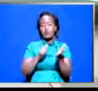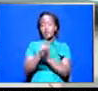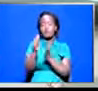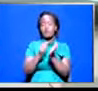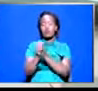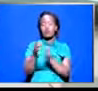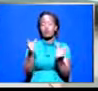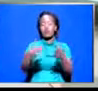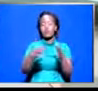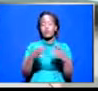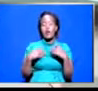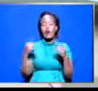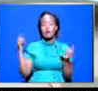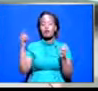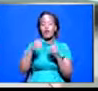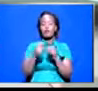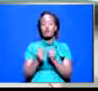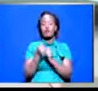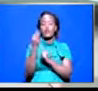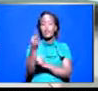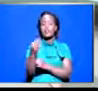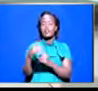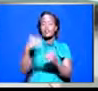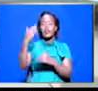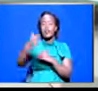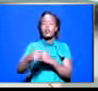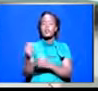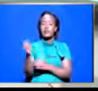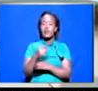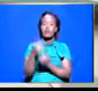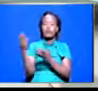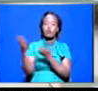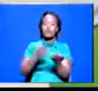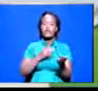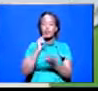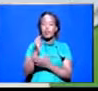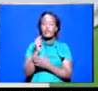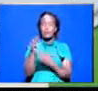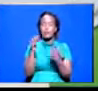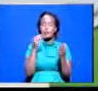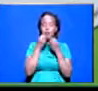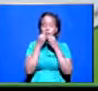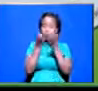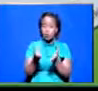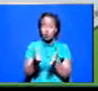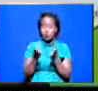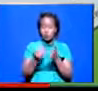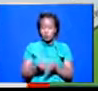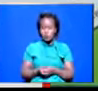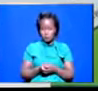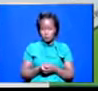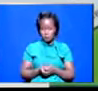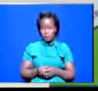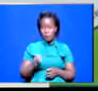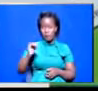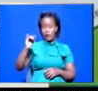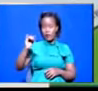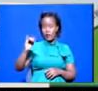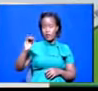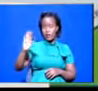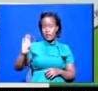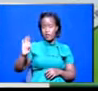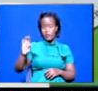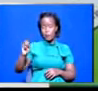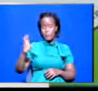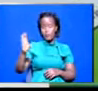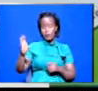13th of August, to send their tender intent to the Commission. Have a look. The Independent Electoral and Boundaries